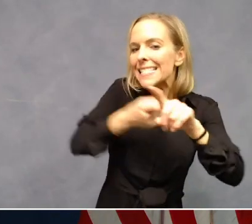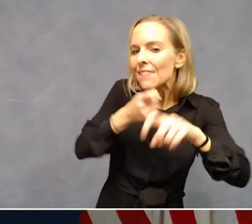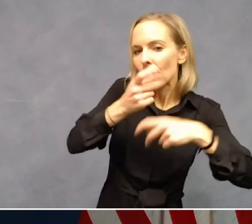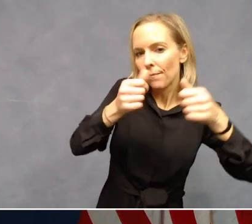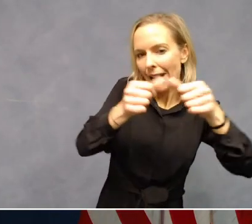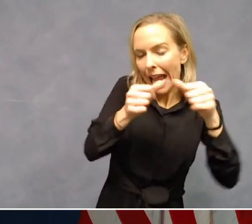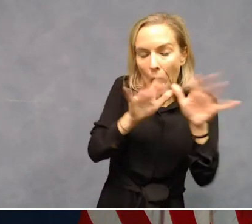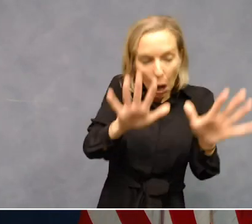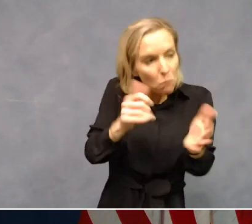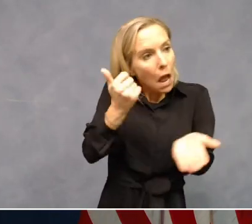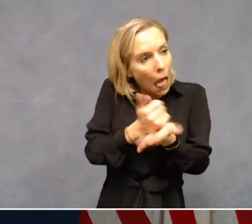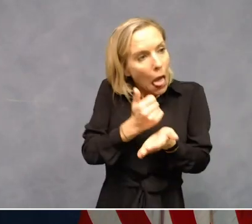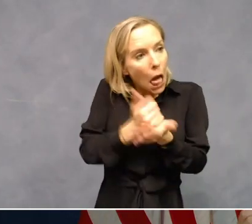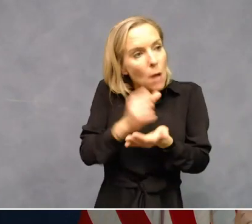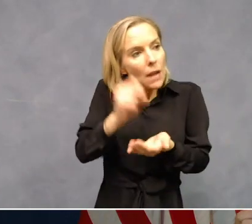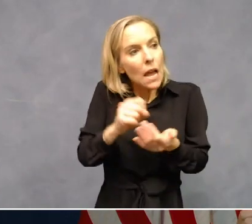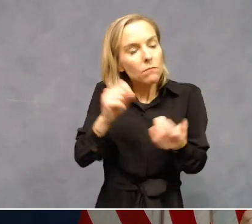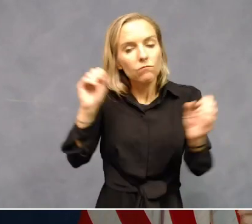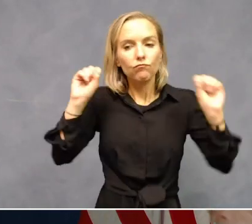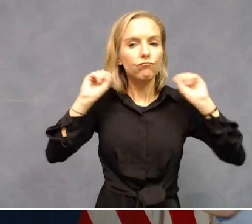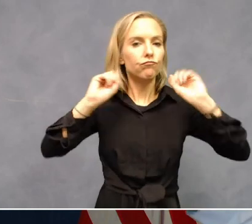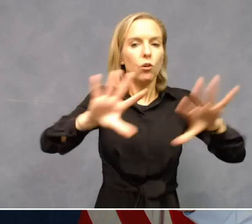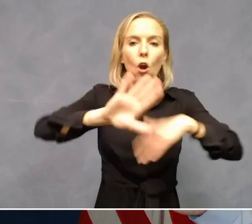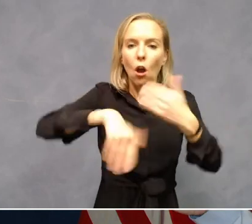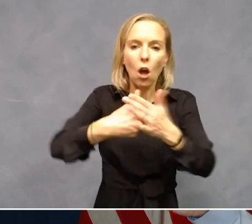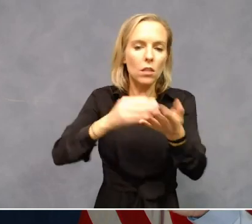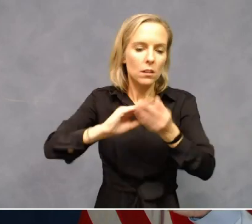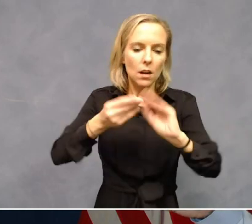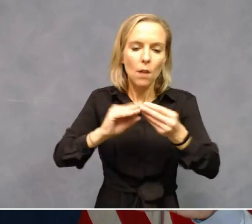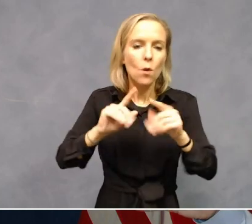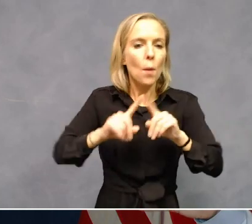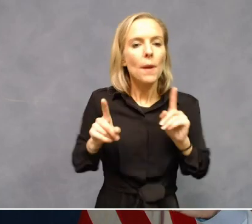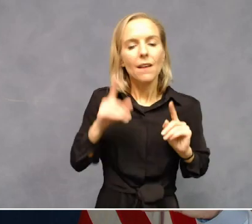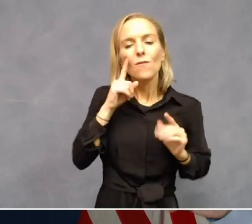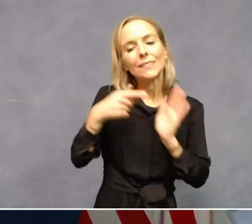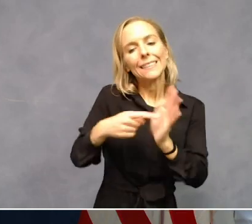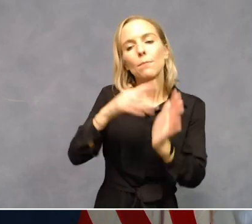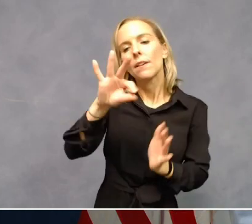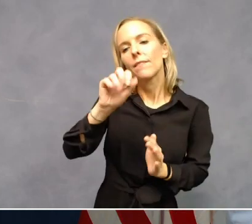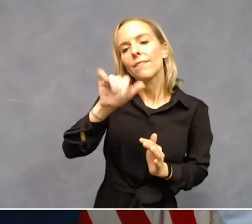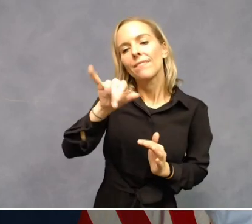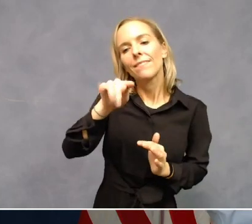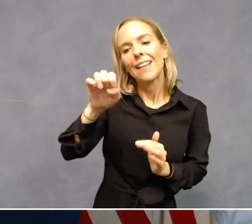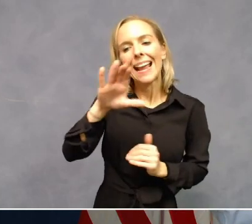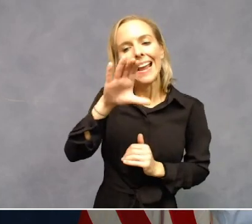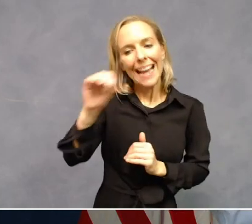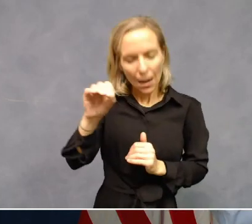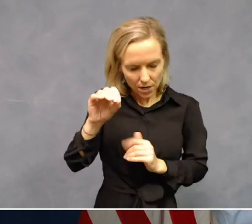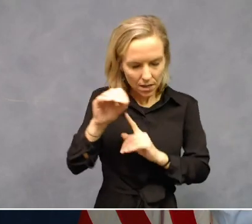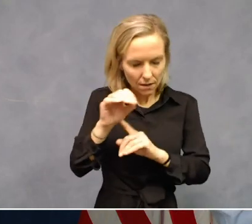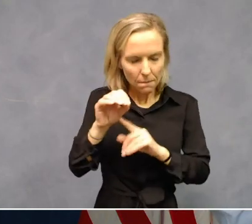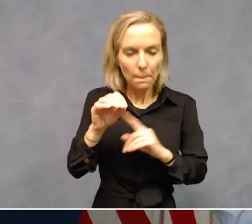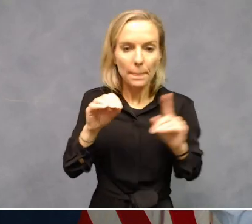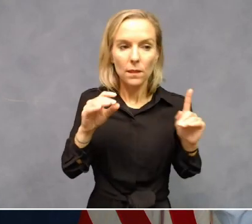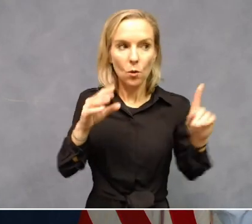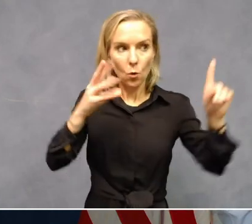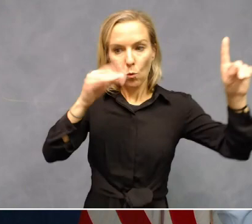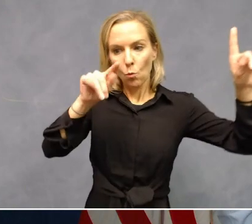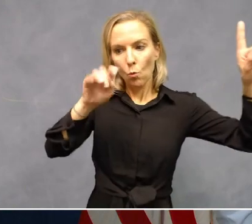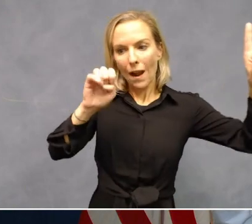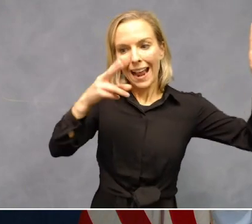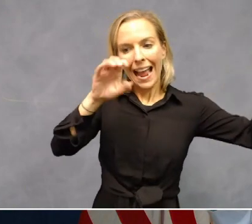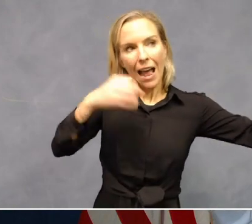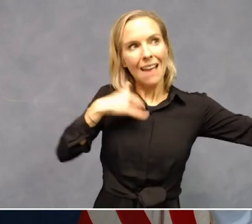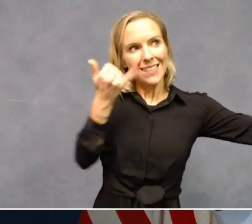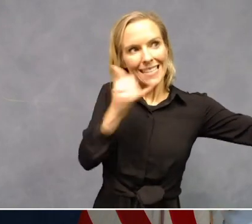helpful to put it all out there, but take Fayette County. I know that the White House has them in yellow. Fayette County